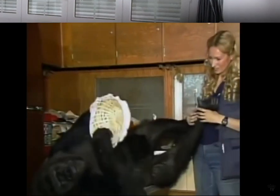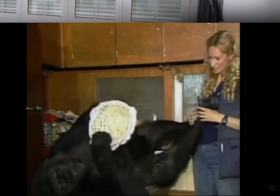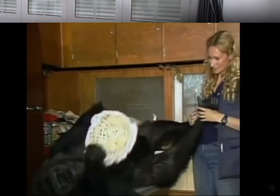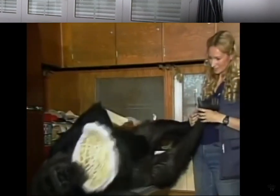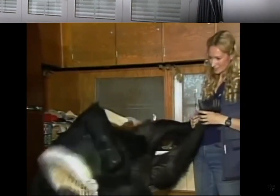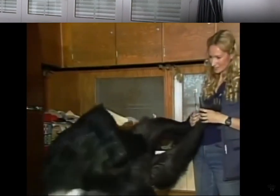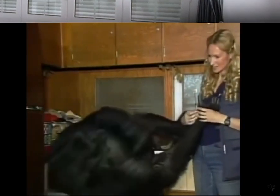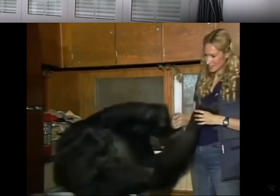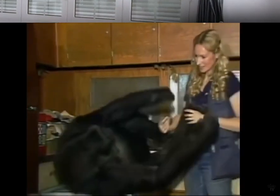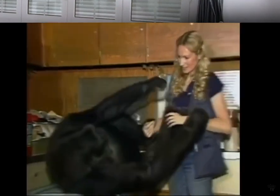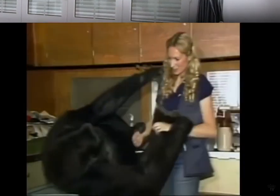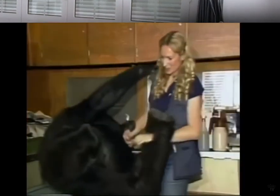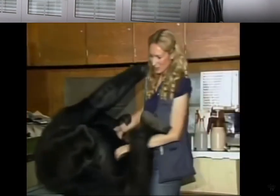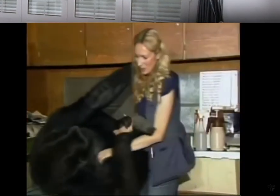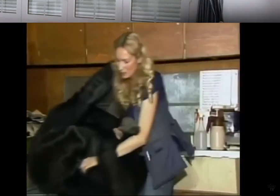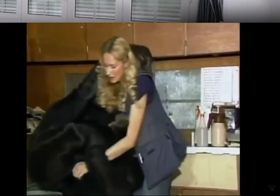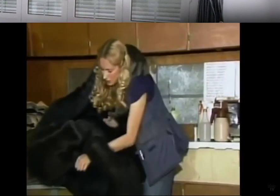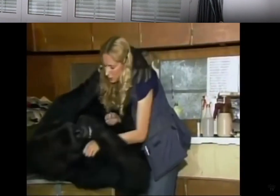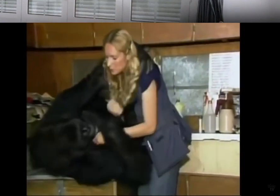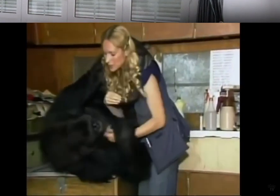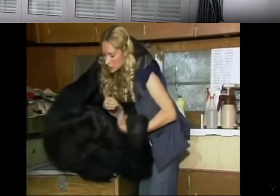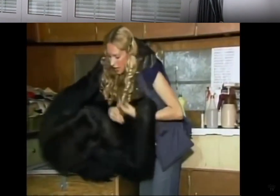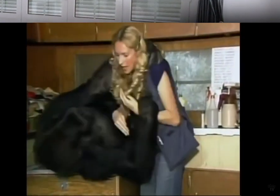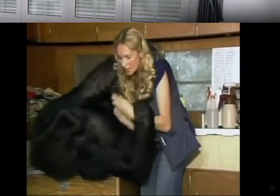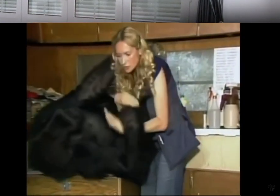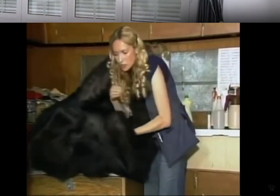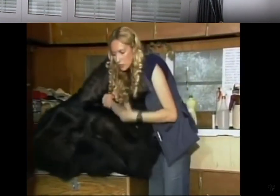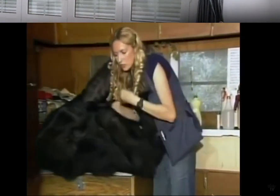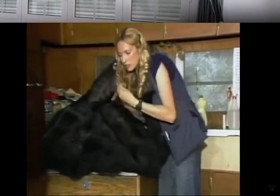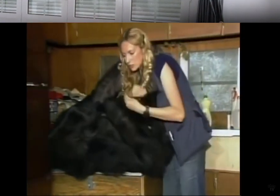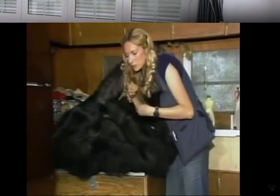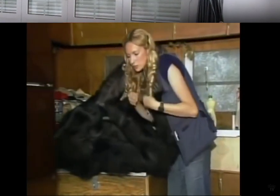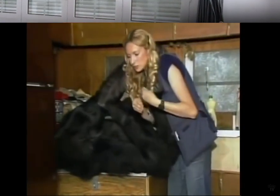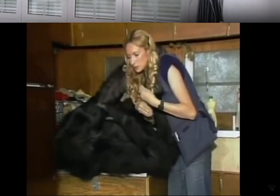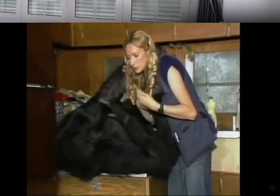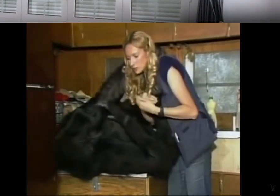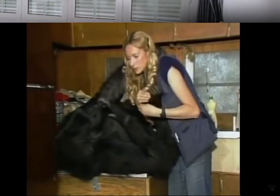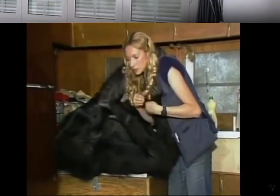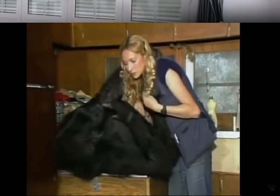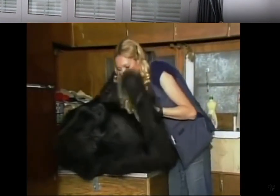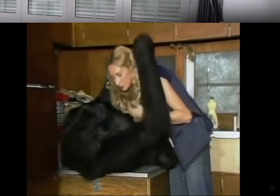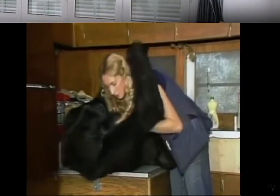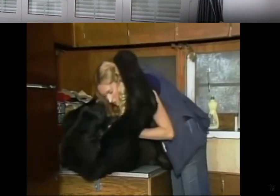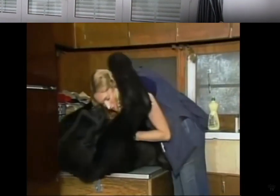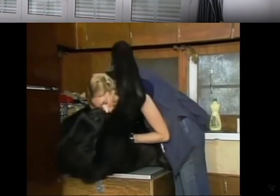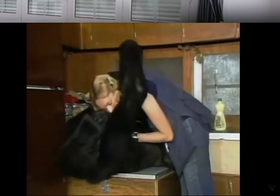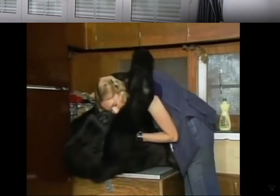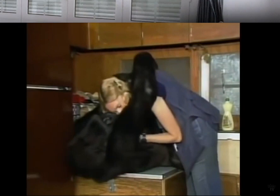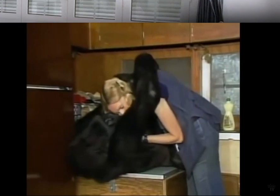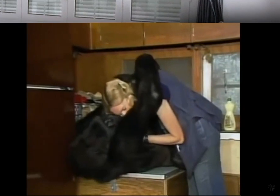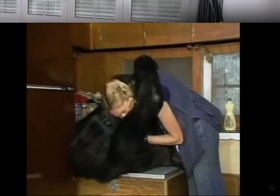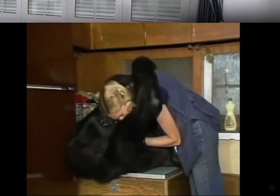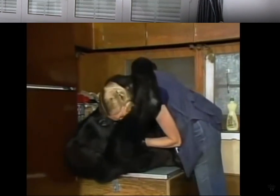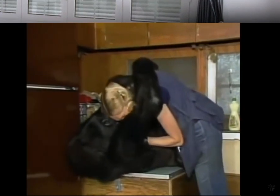baby. And her heart. Who could have imagined that a gorilla could fall in love with a kitten, search for a mate, and yearn